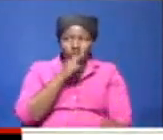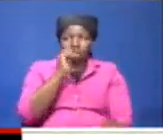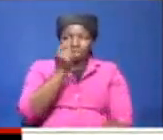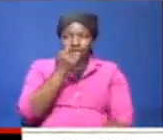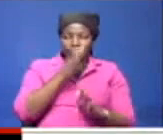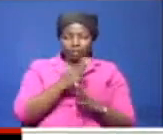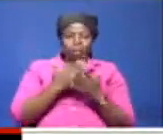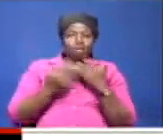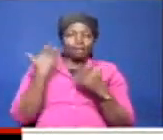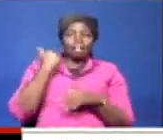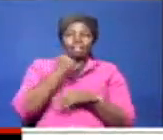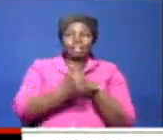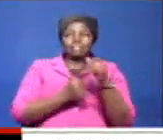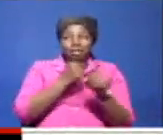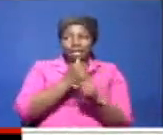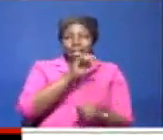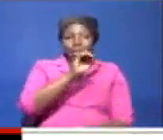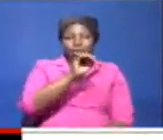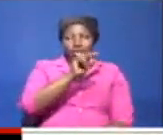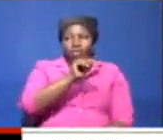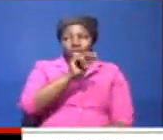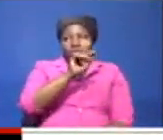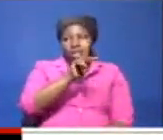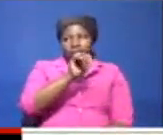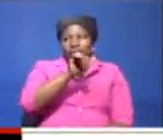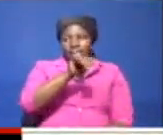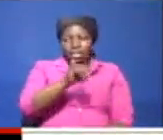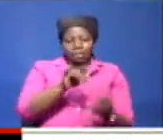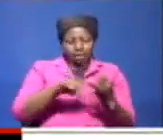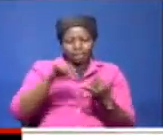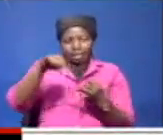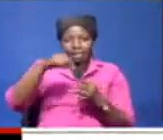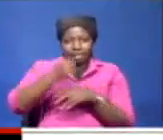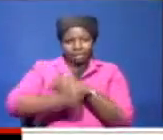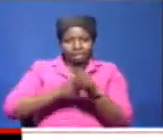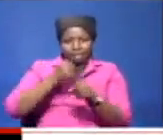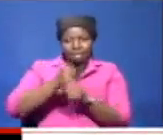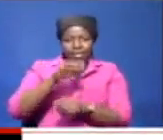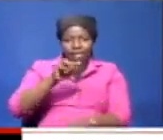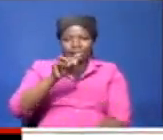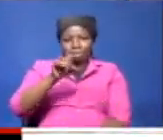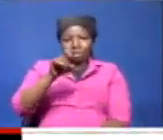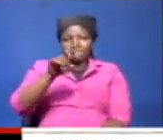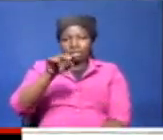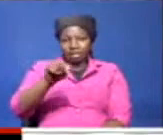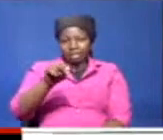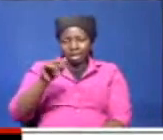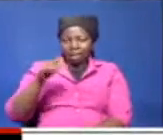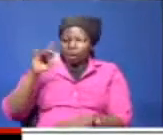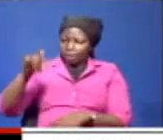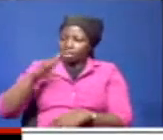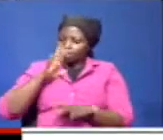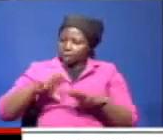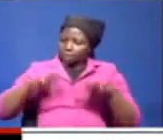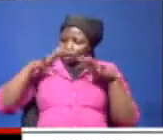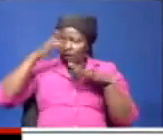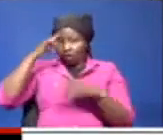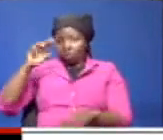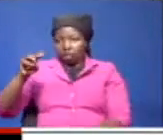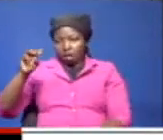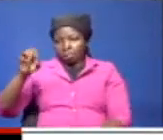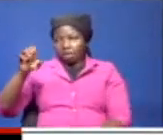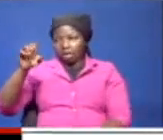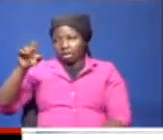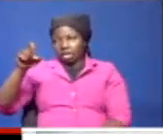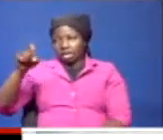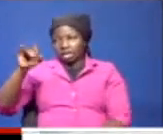year, Maxine Wahome. Yeah, I think we really need to be proud of Maxine. Maxine has done something that hasn't been done for a long time. I think the last time a